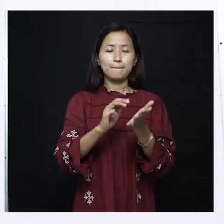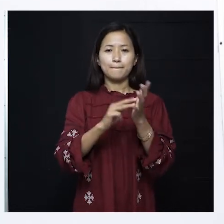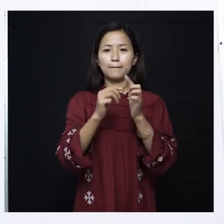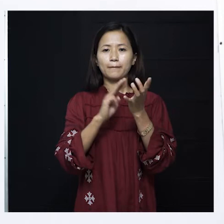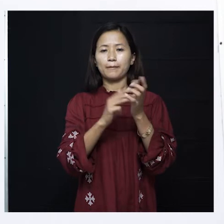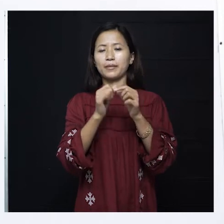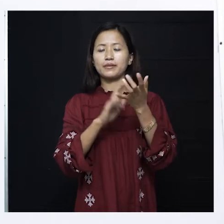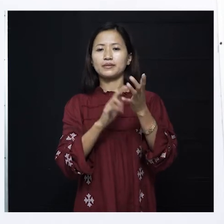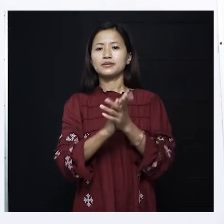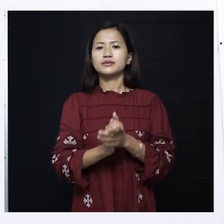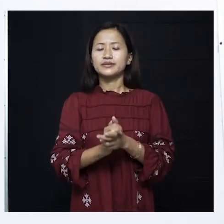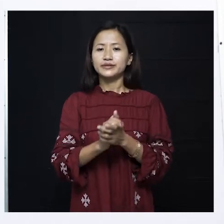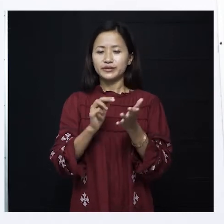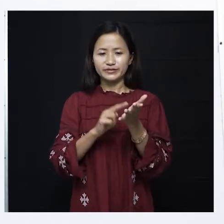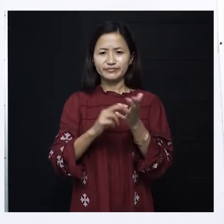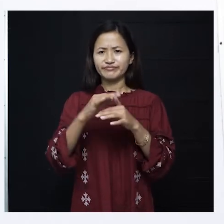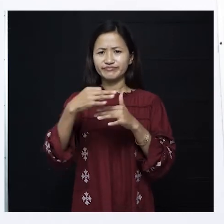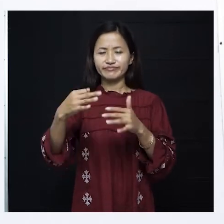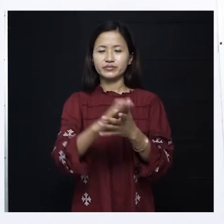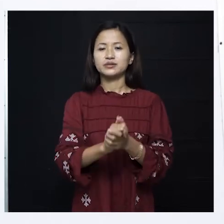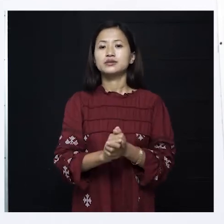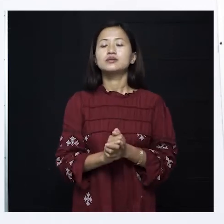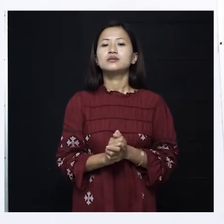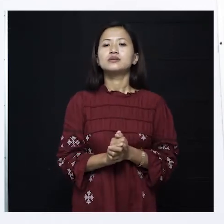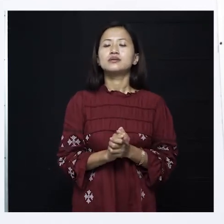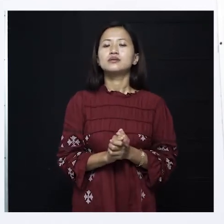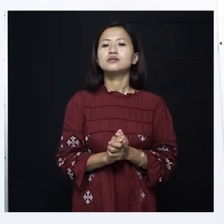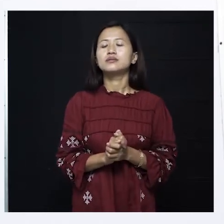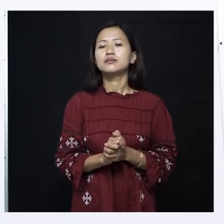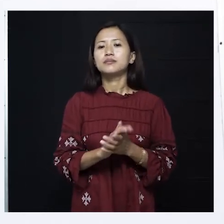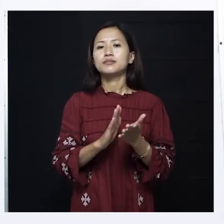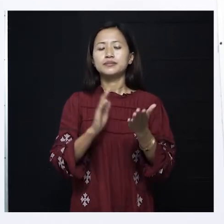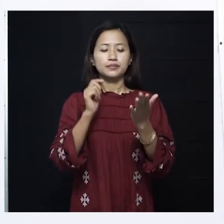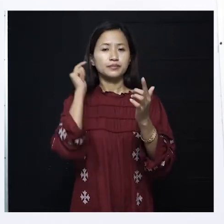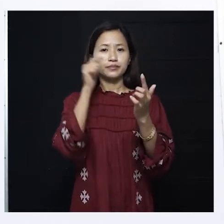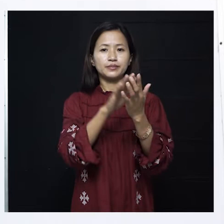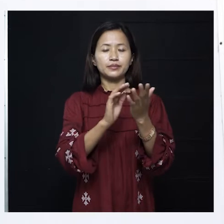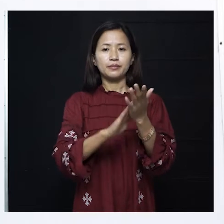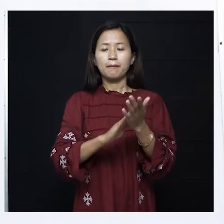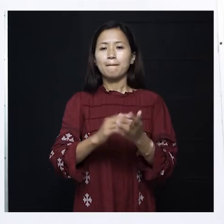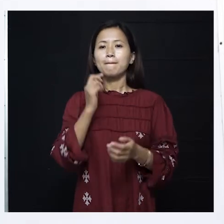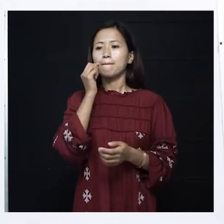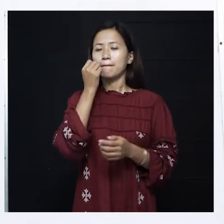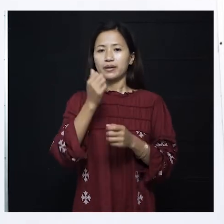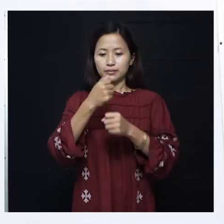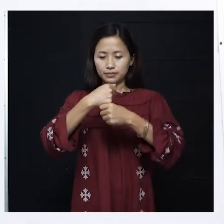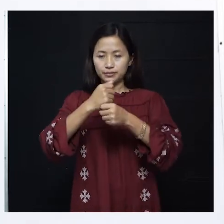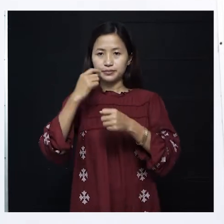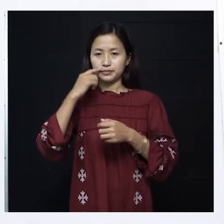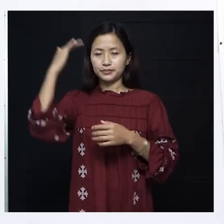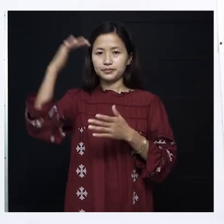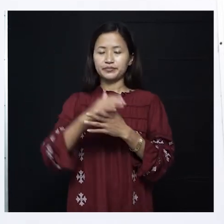features. Got it? This map, it shows natural features plus man-made features. That